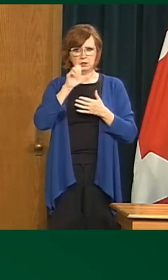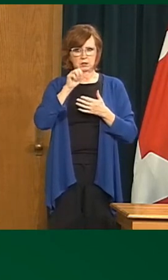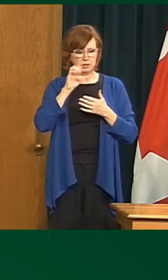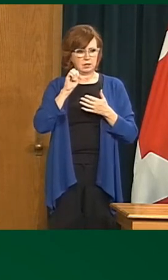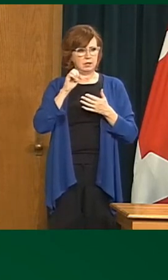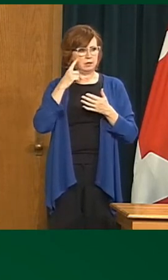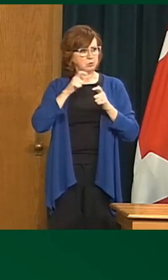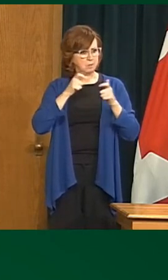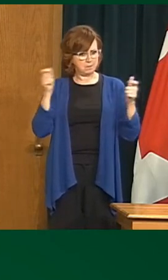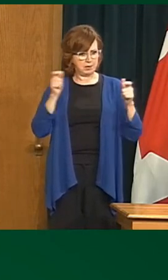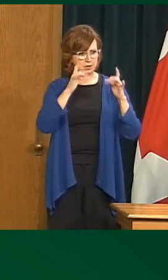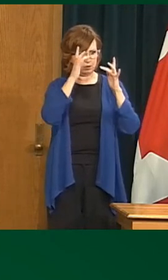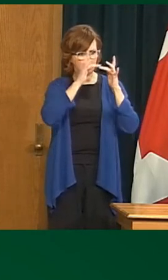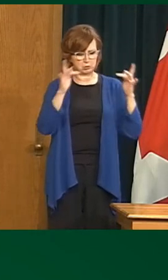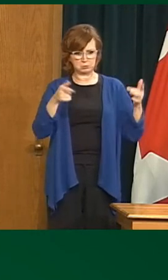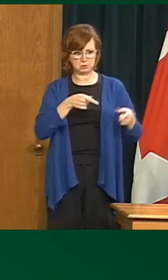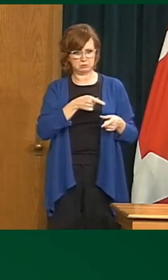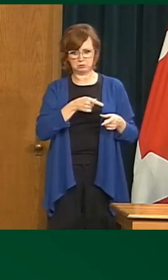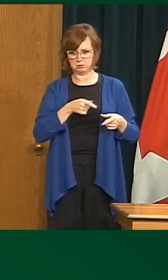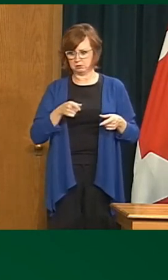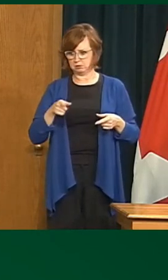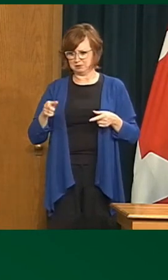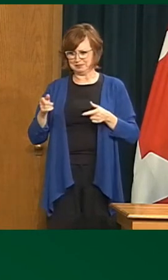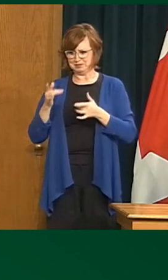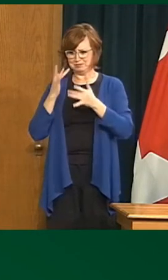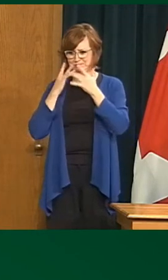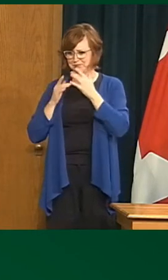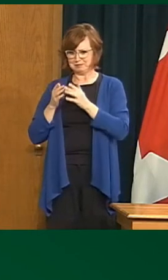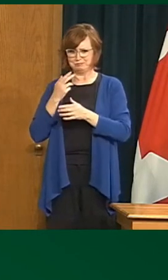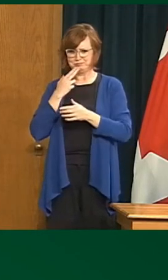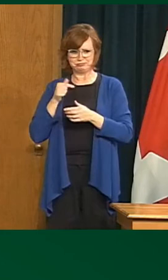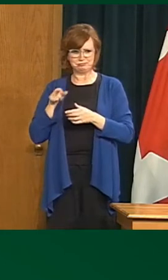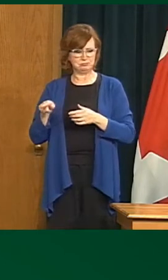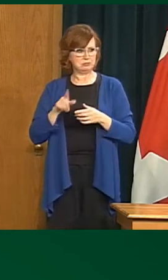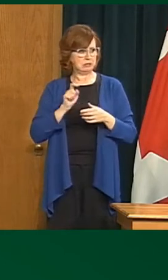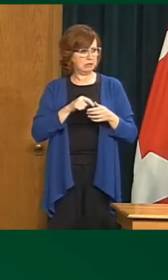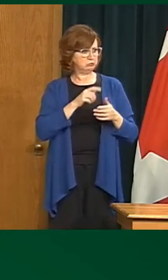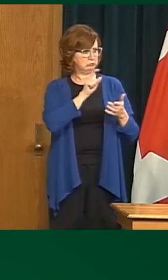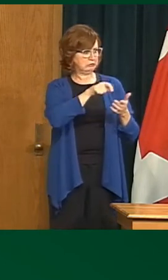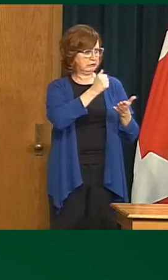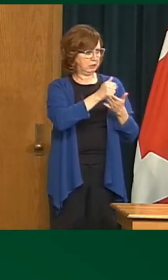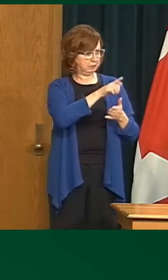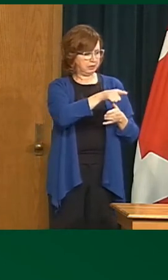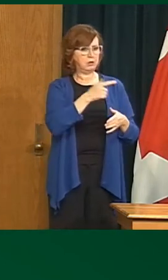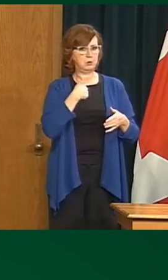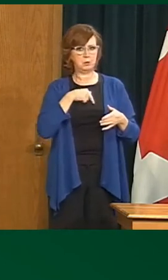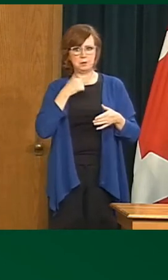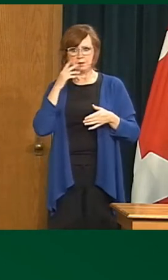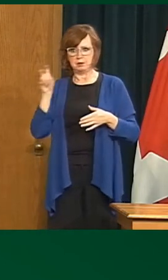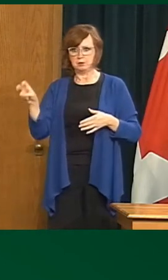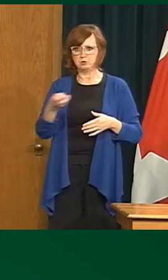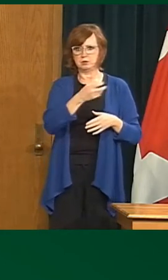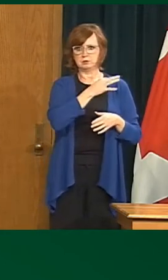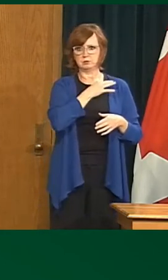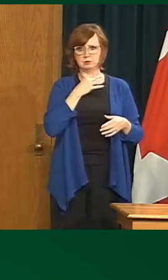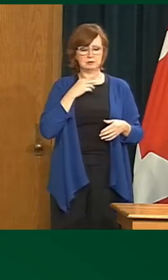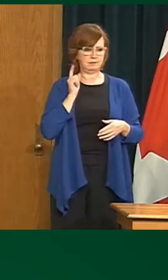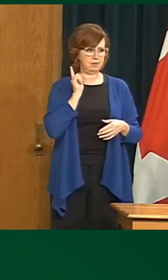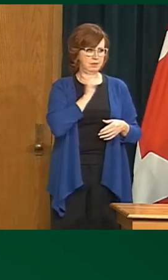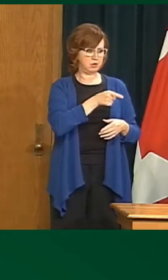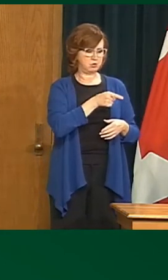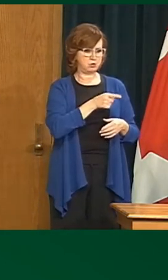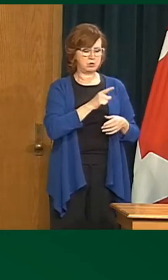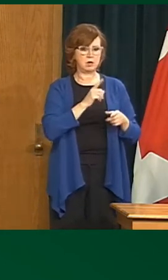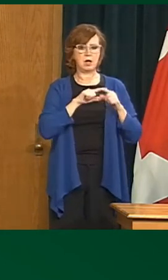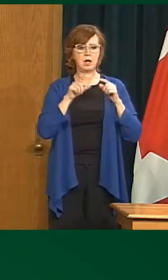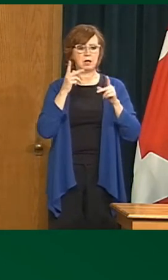our larger facilities so that we can both build capacity to support the reopening of the healthcare system, but also maintain capacity